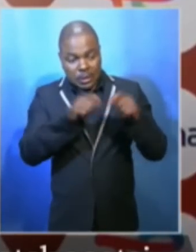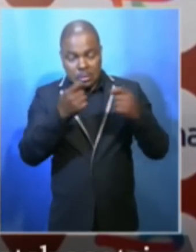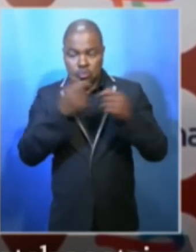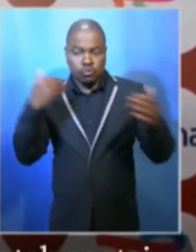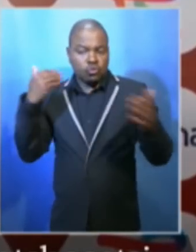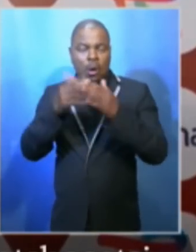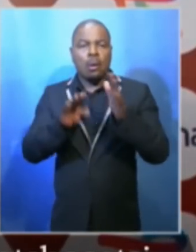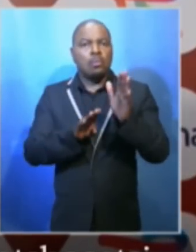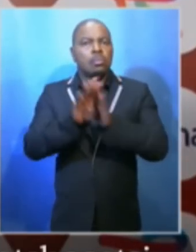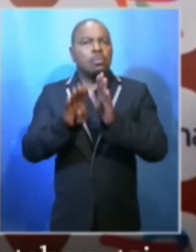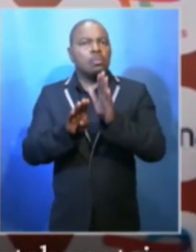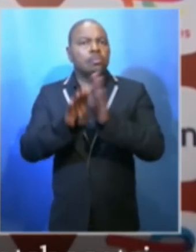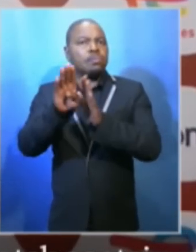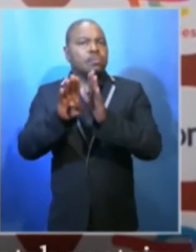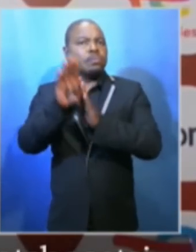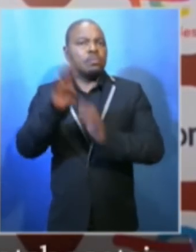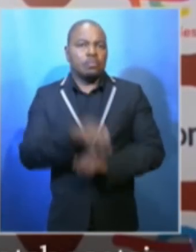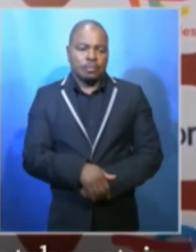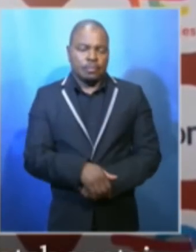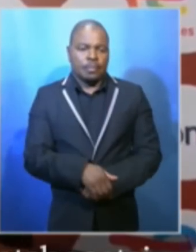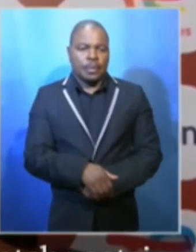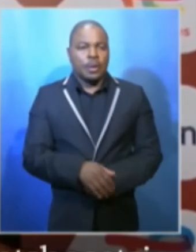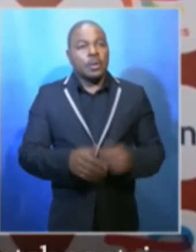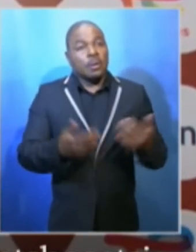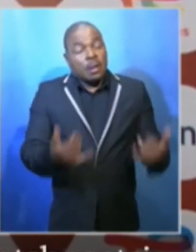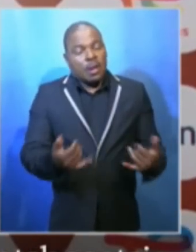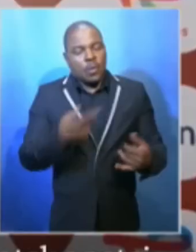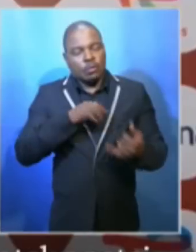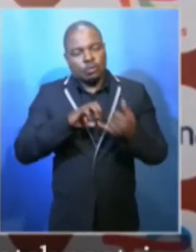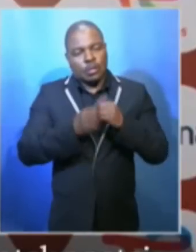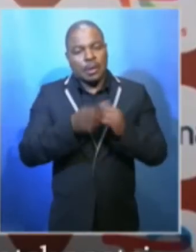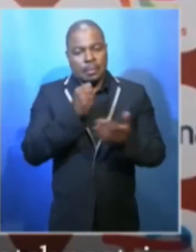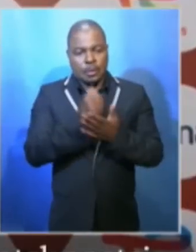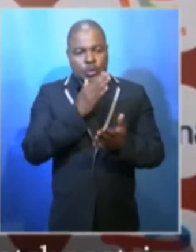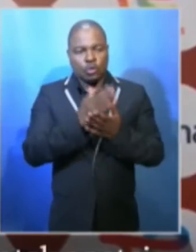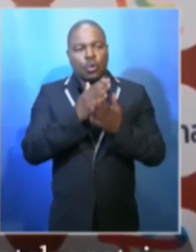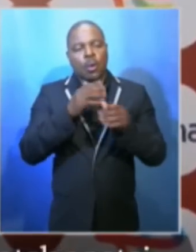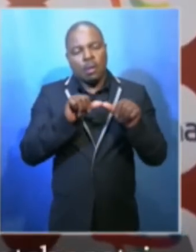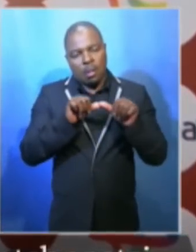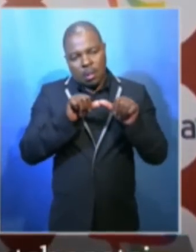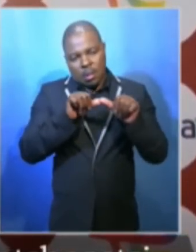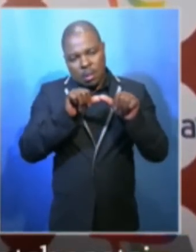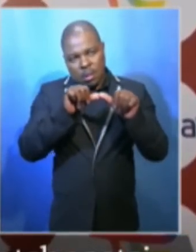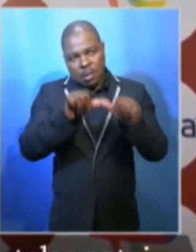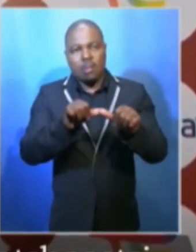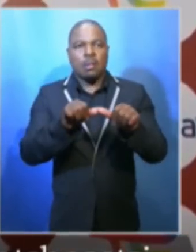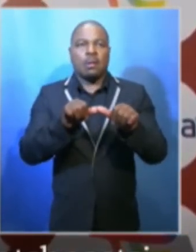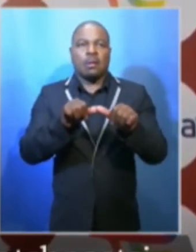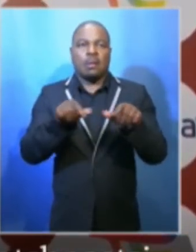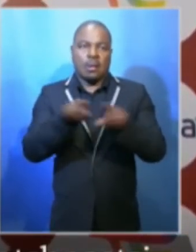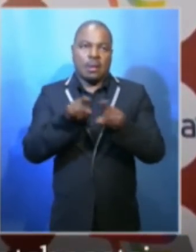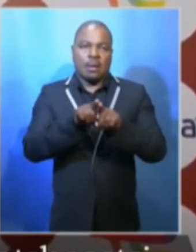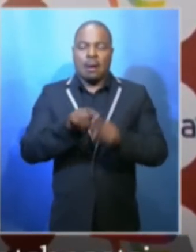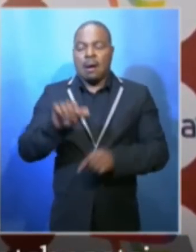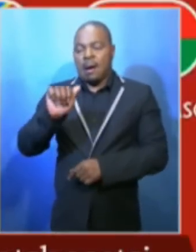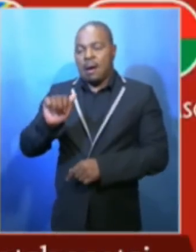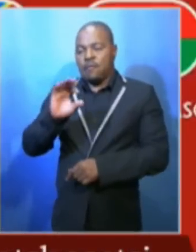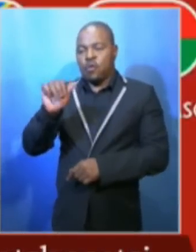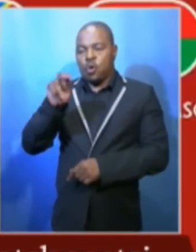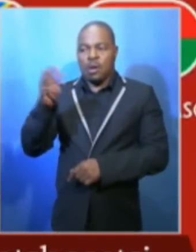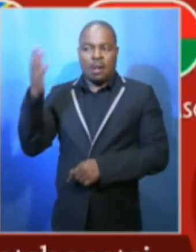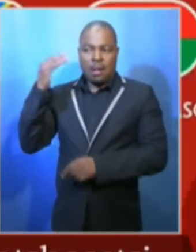we will try to make sure that we continue where we left off in terms of the African Cup of